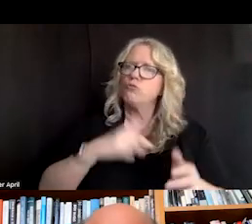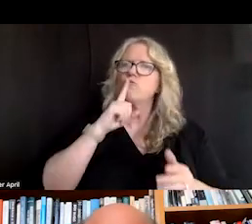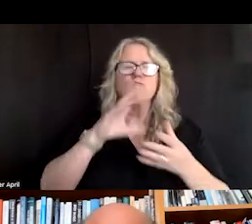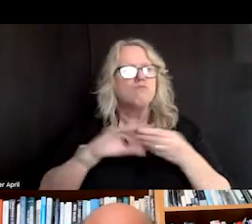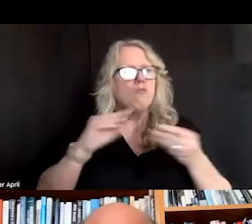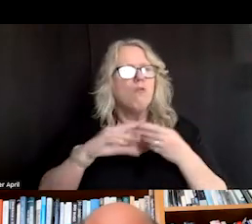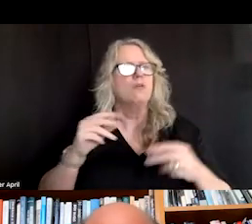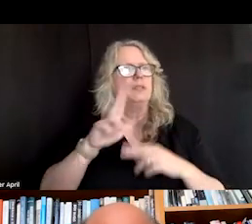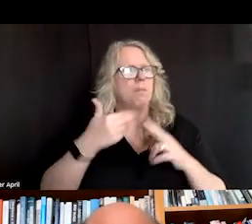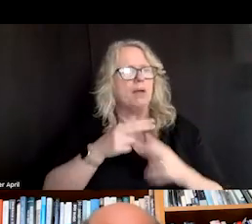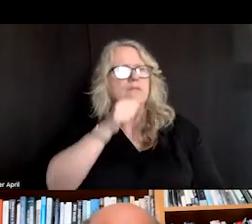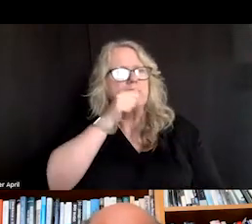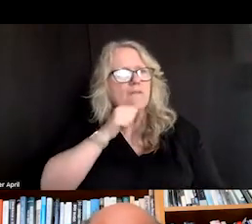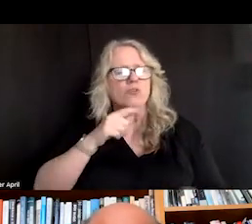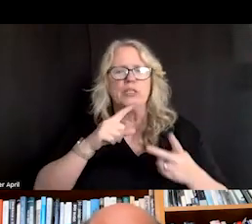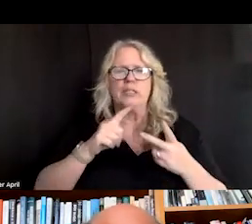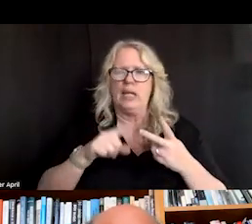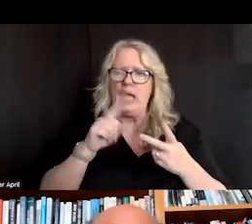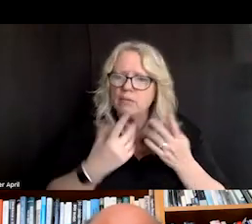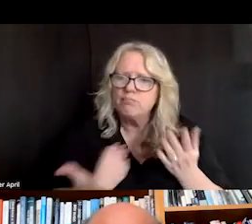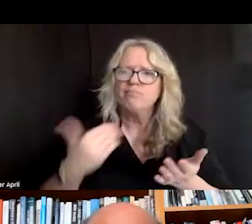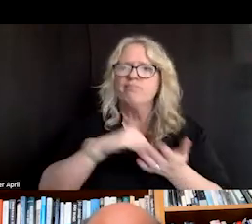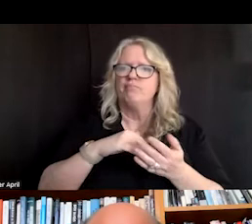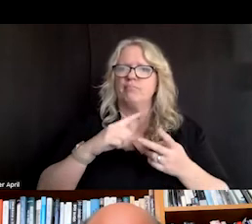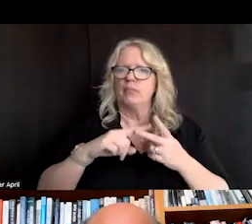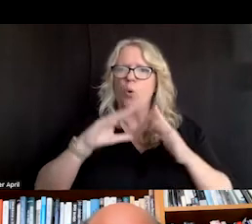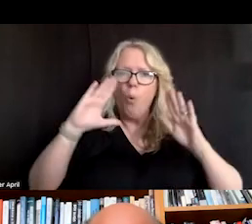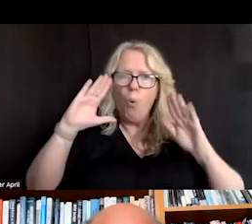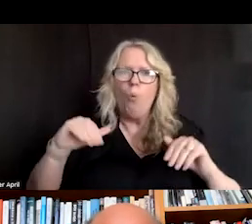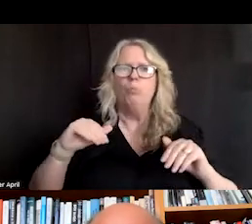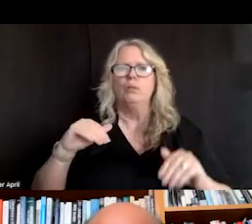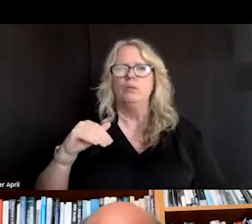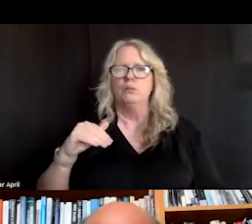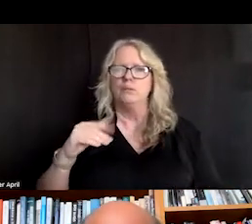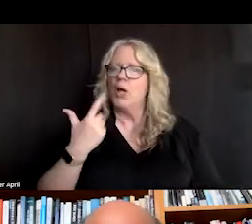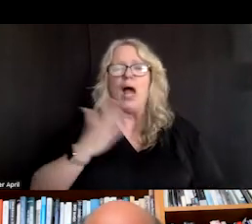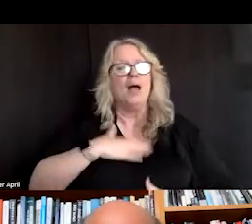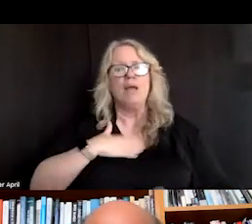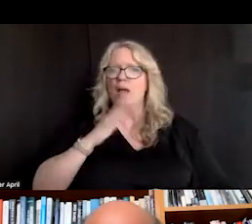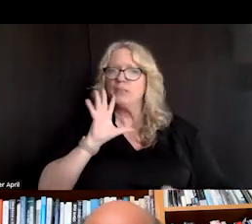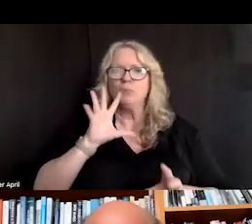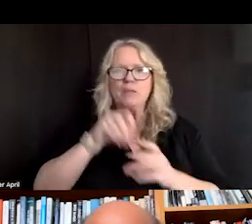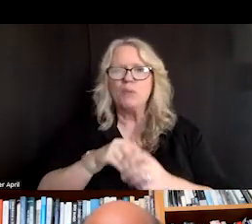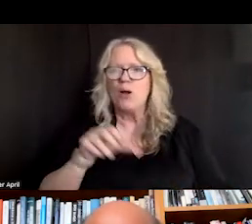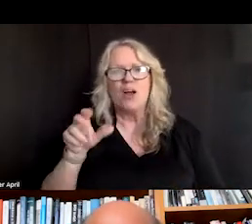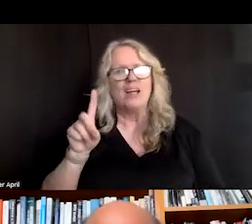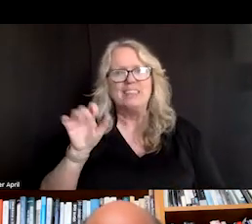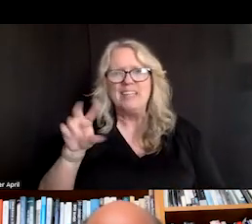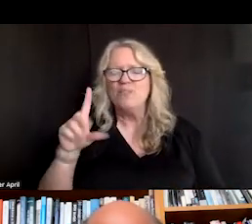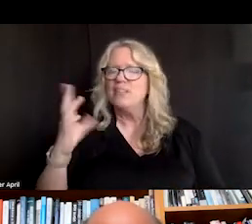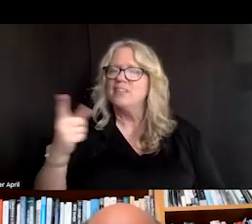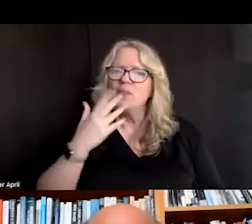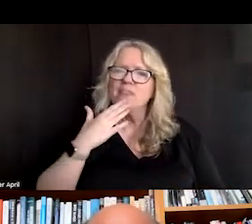suffering and of rebound and hope. And so I'm happy to be a part of this, David, and I thank you